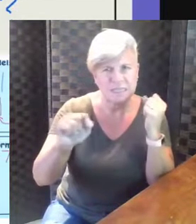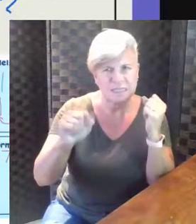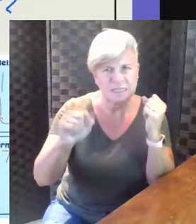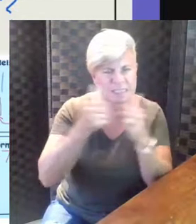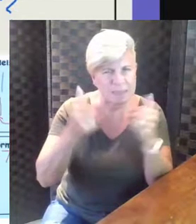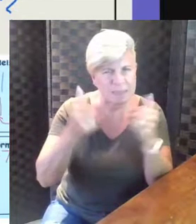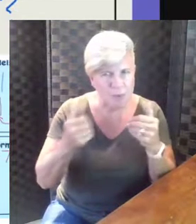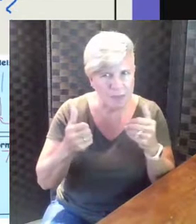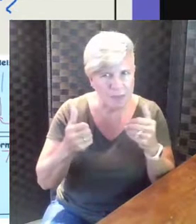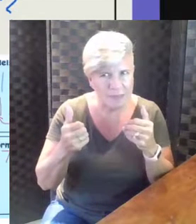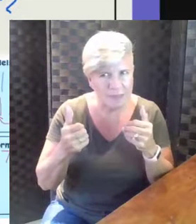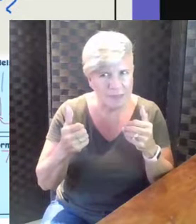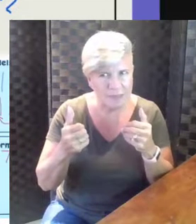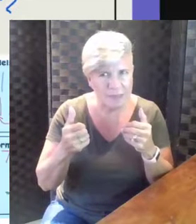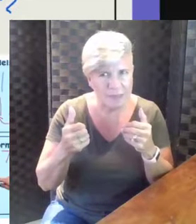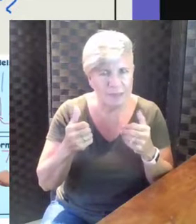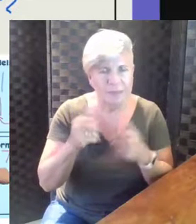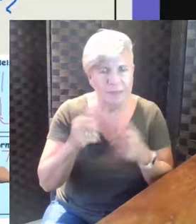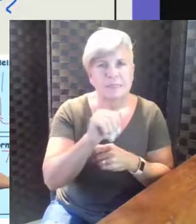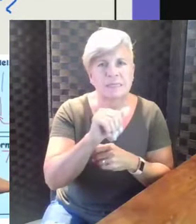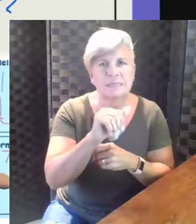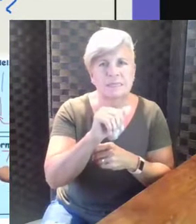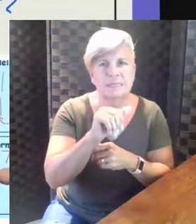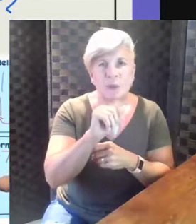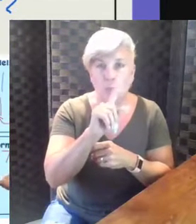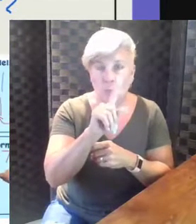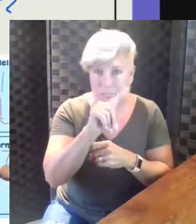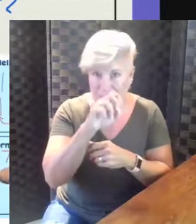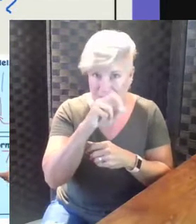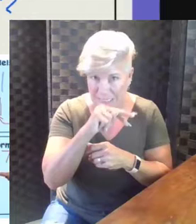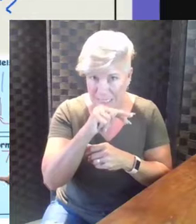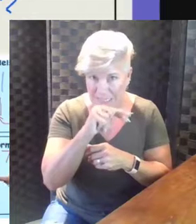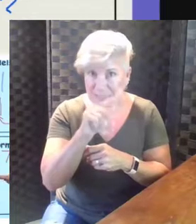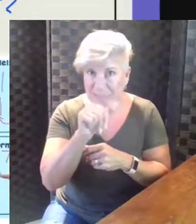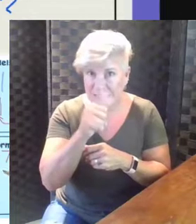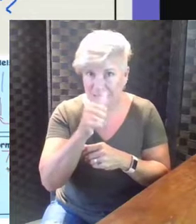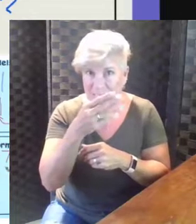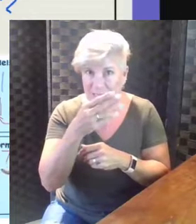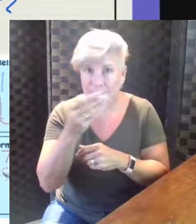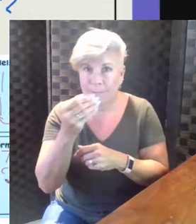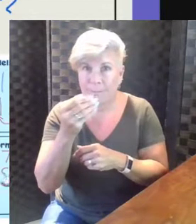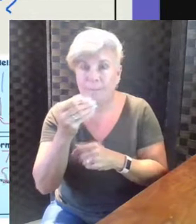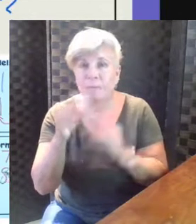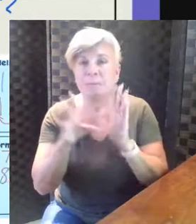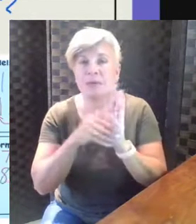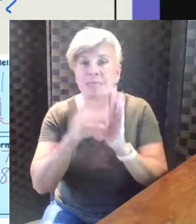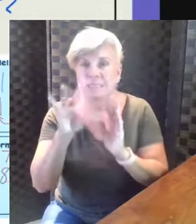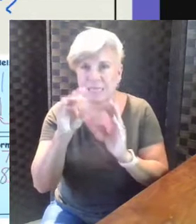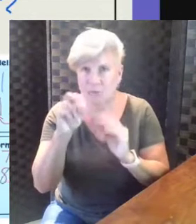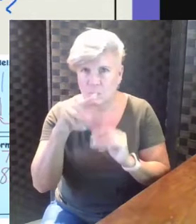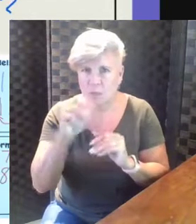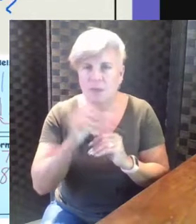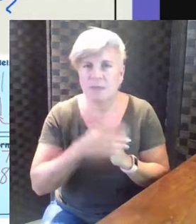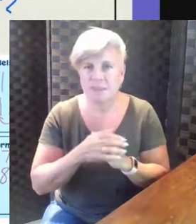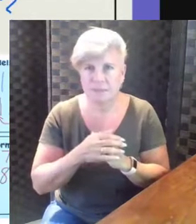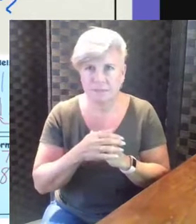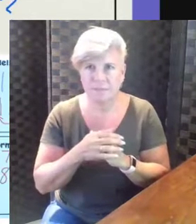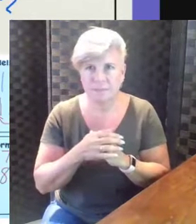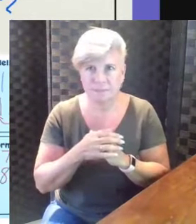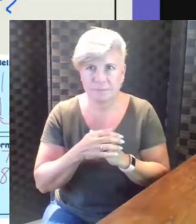break it apart, there's 1 10 and there's 8 1s inside of